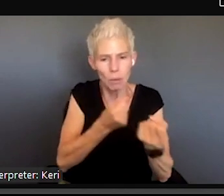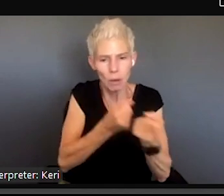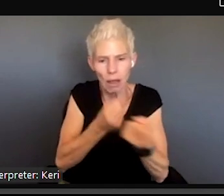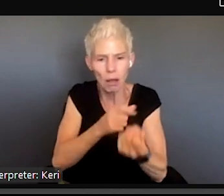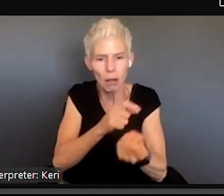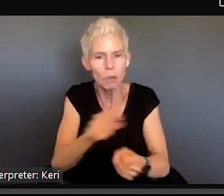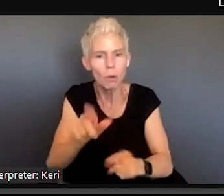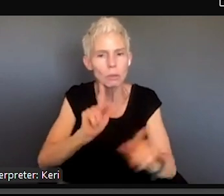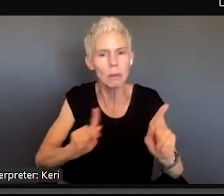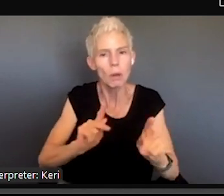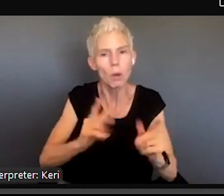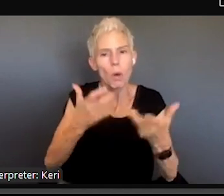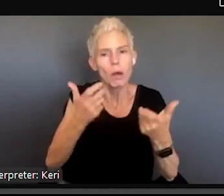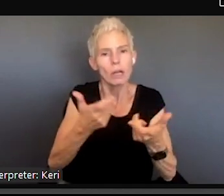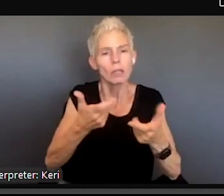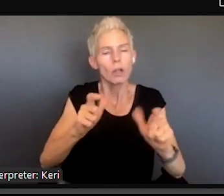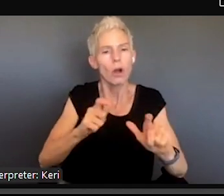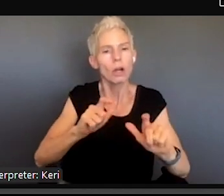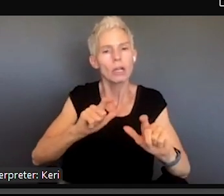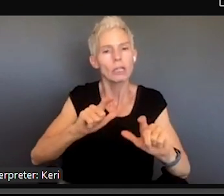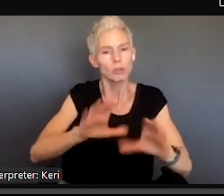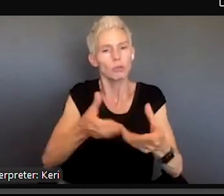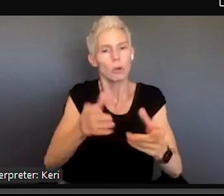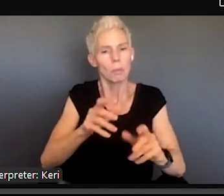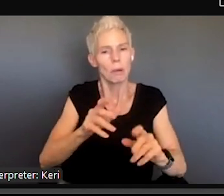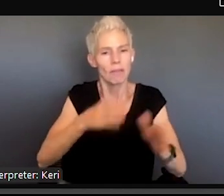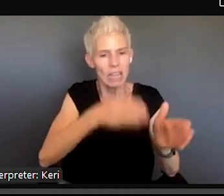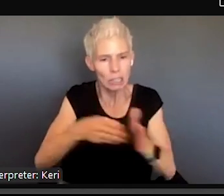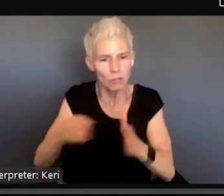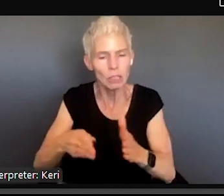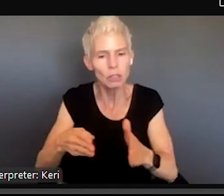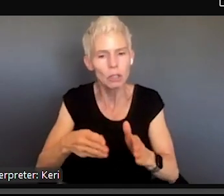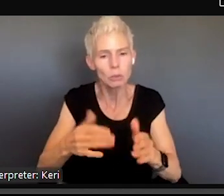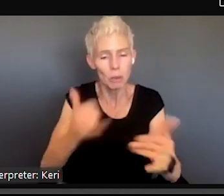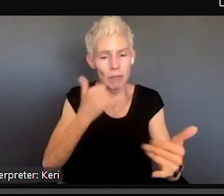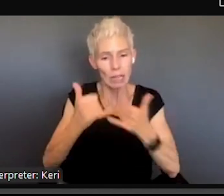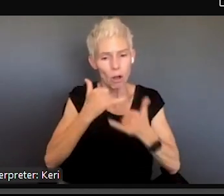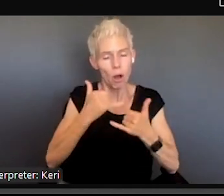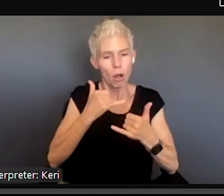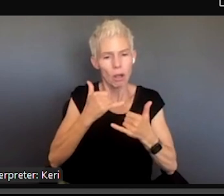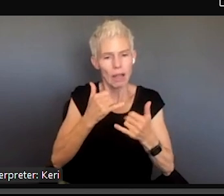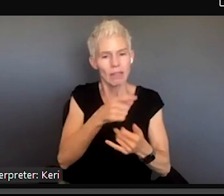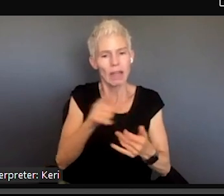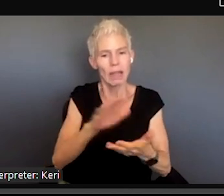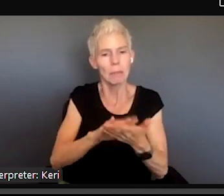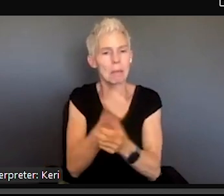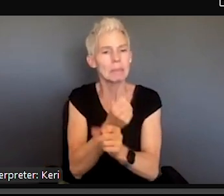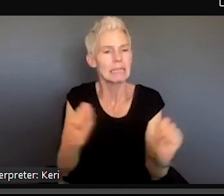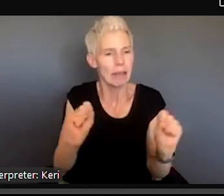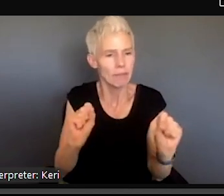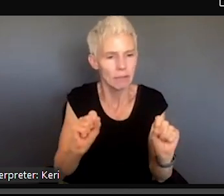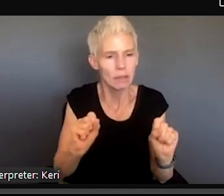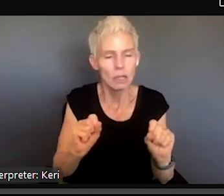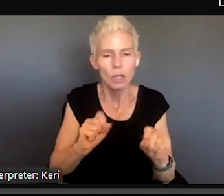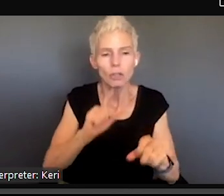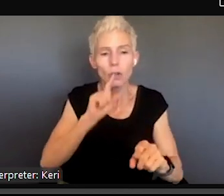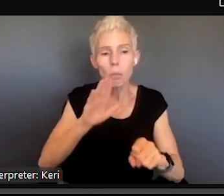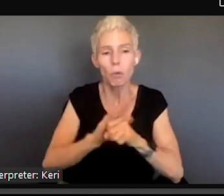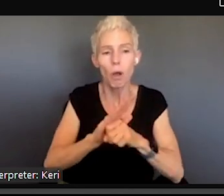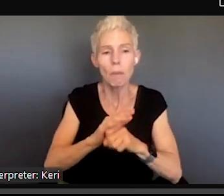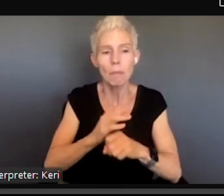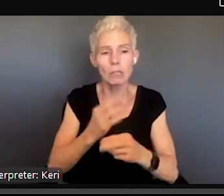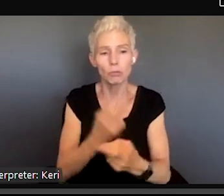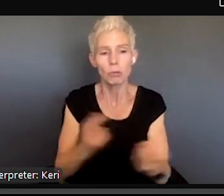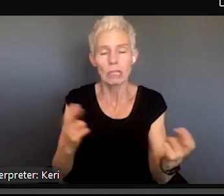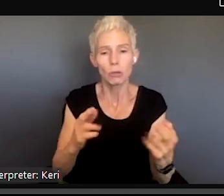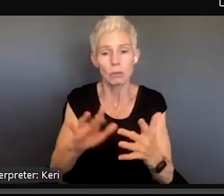numbers of individuals can be safe from suicide. So Promise Resource Network has definitely been beneficial for us